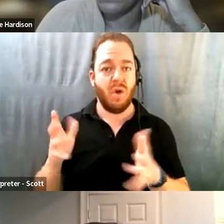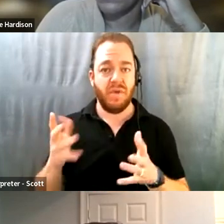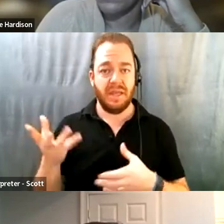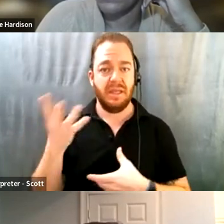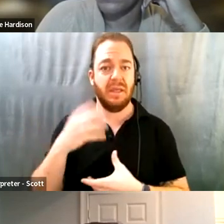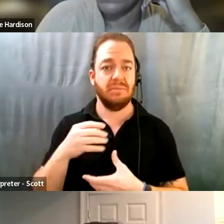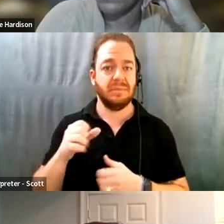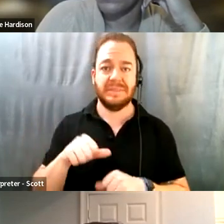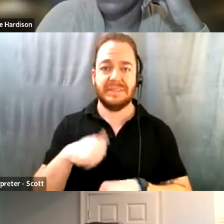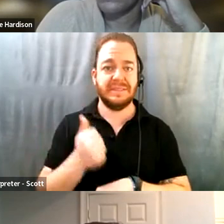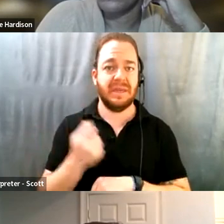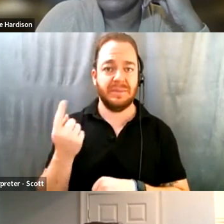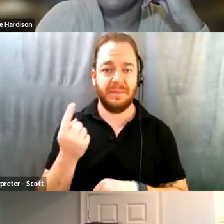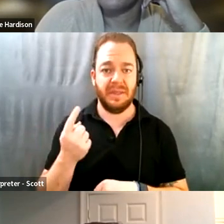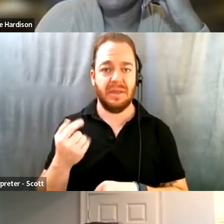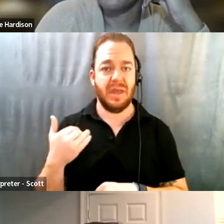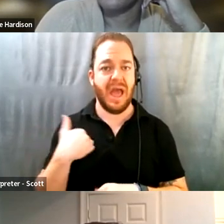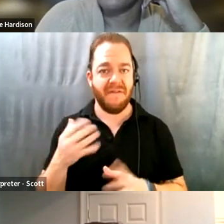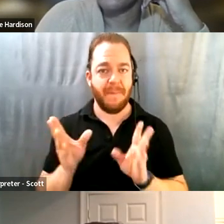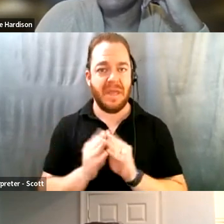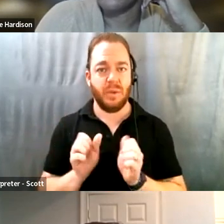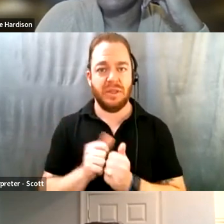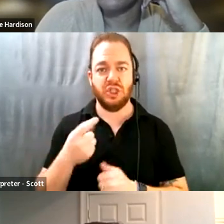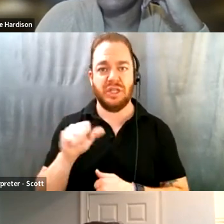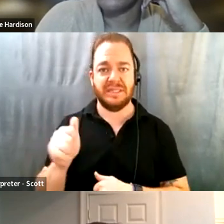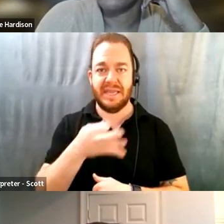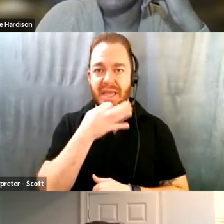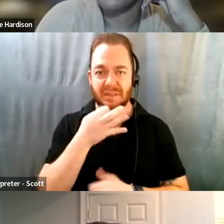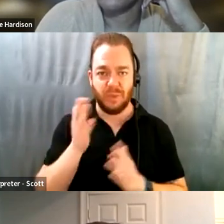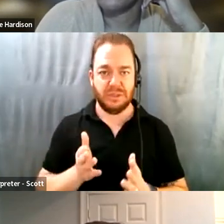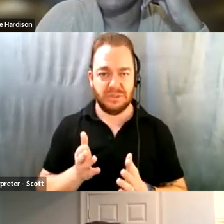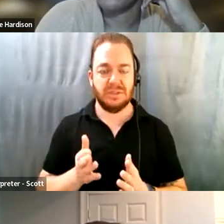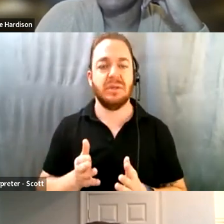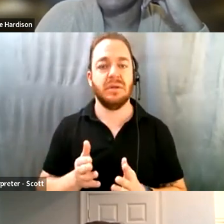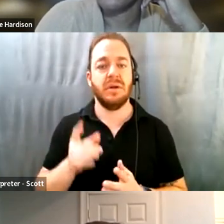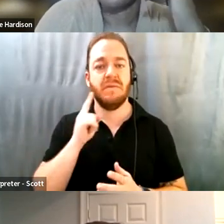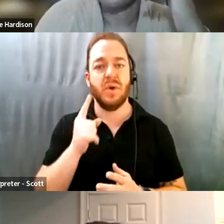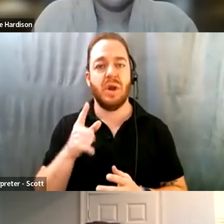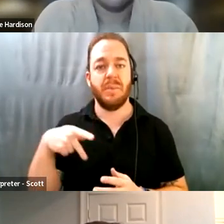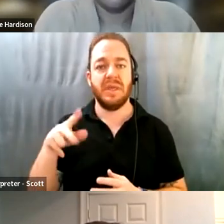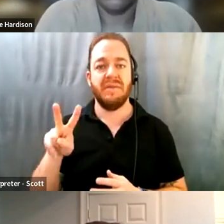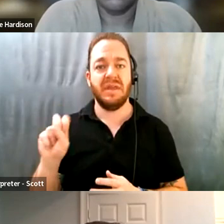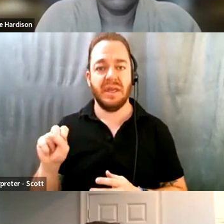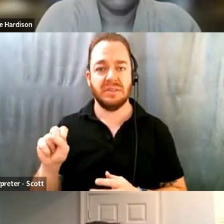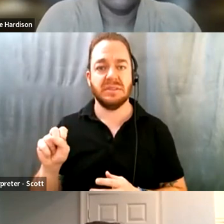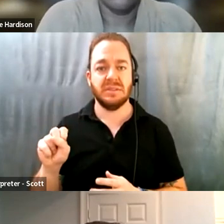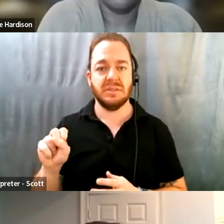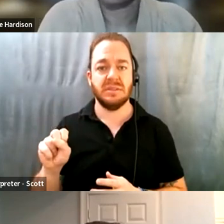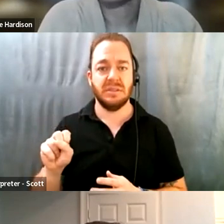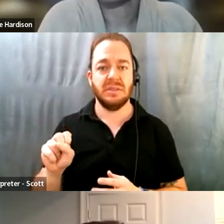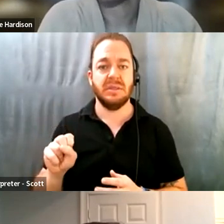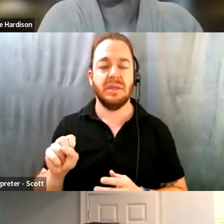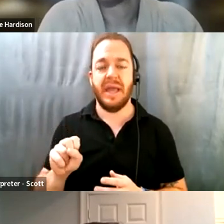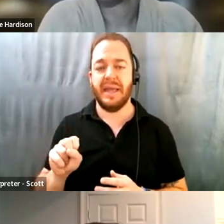putting something together. We have meetings with GSA experts for both from PBS, Public Building Service, and